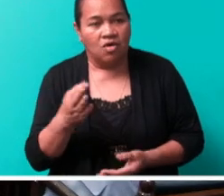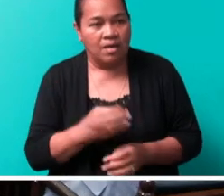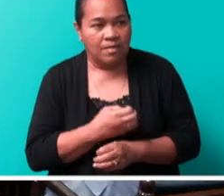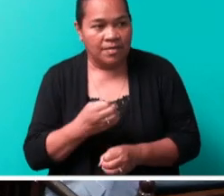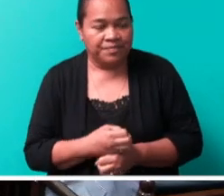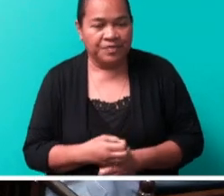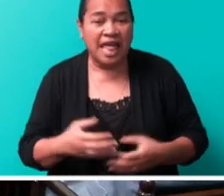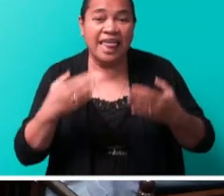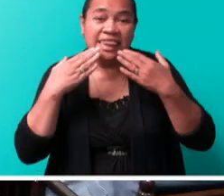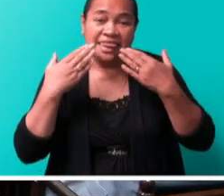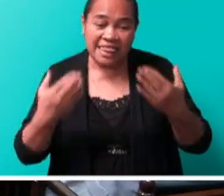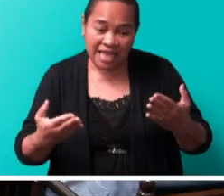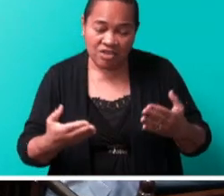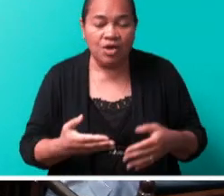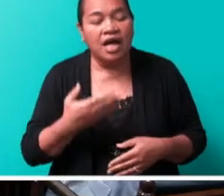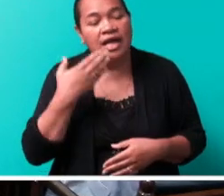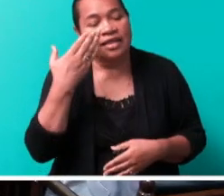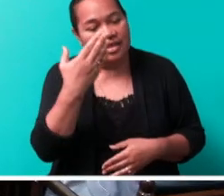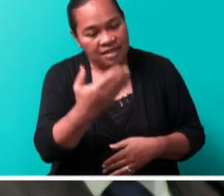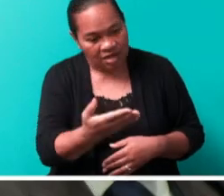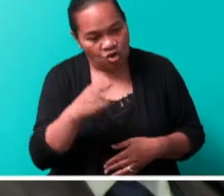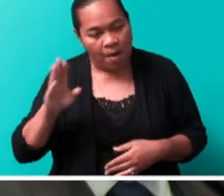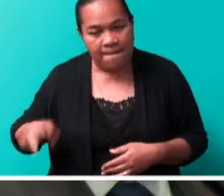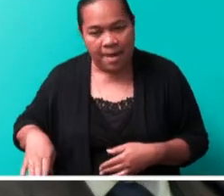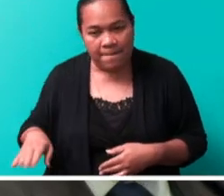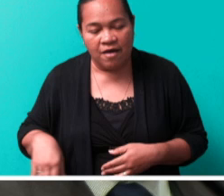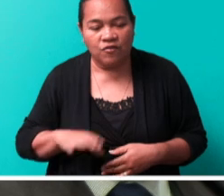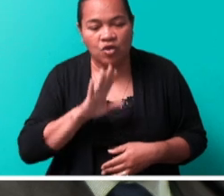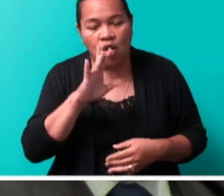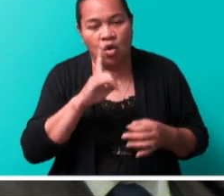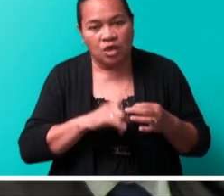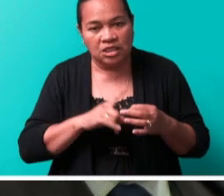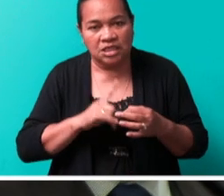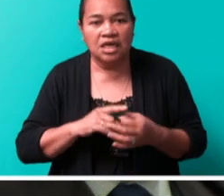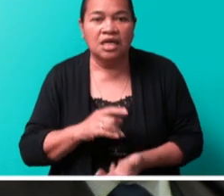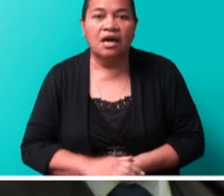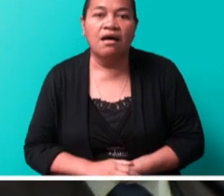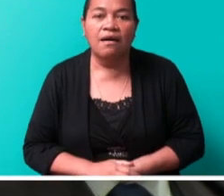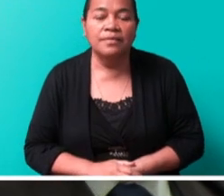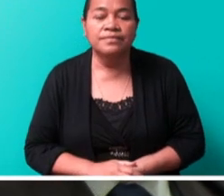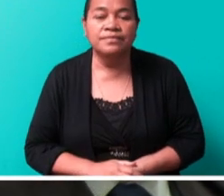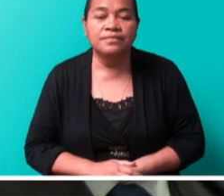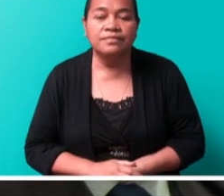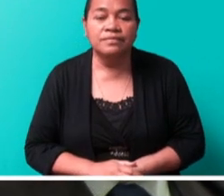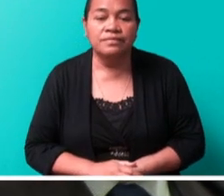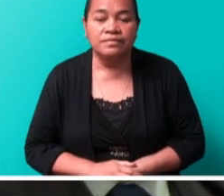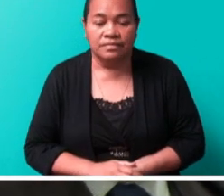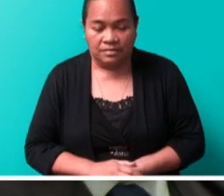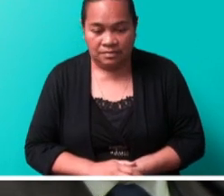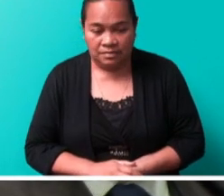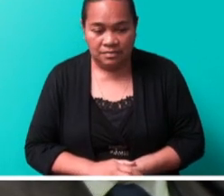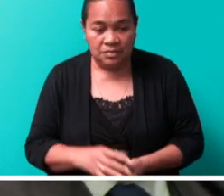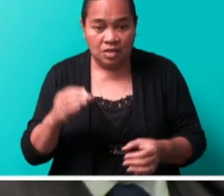Thank you, Mr. Speaker, sir, and I thank the honourable member for the question. Mr. Speaker, sir,